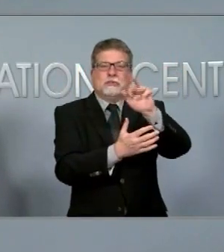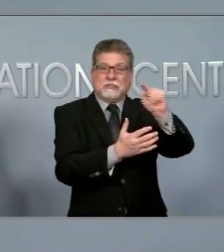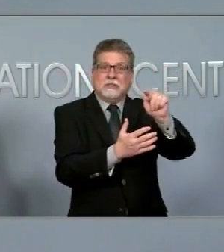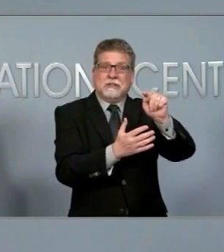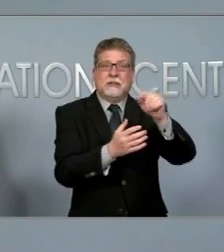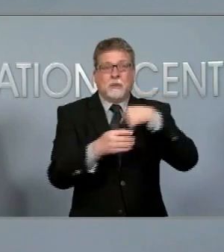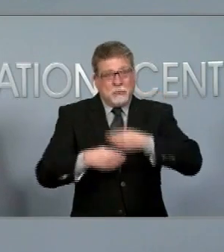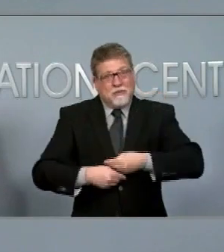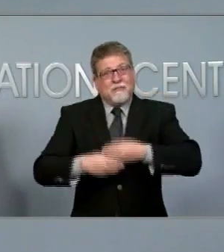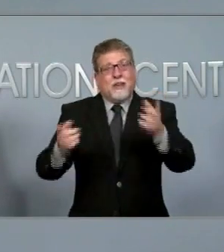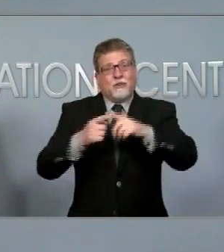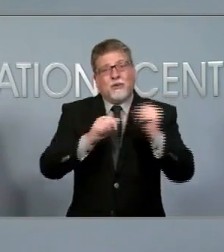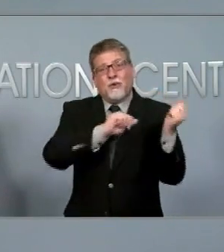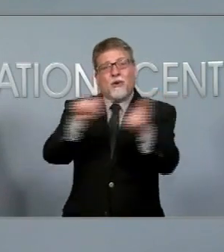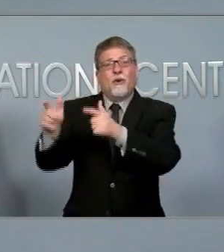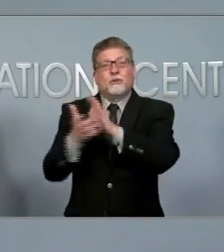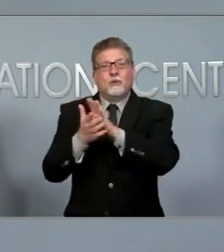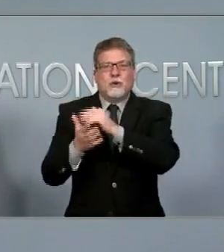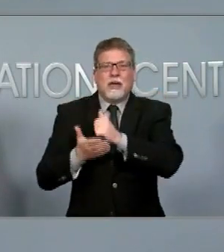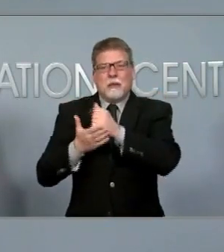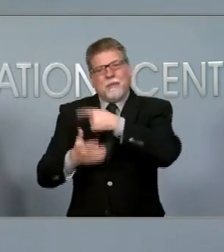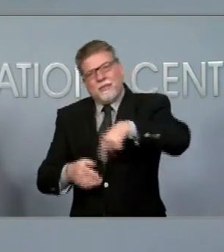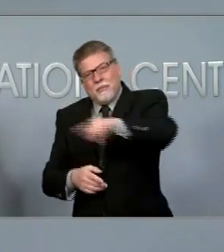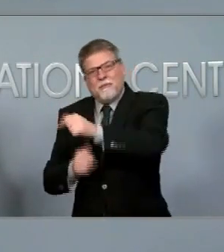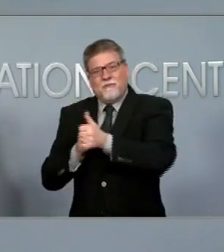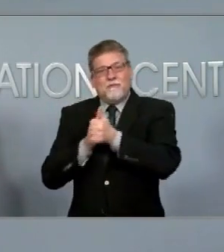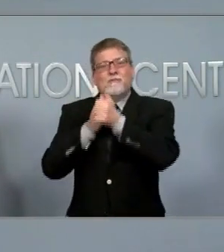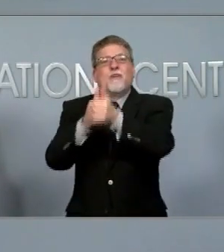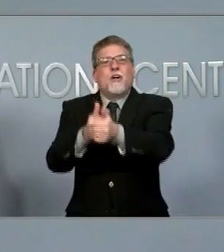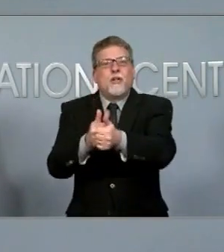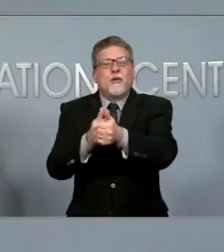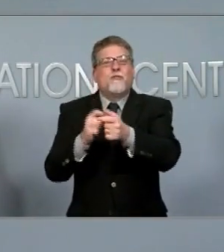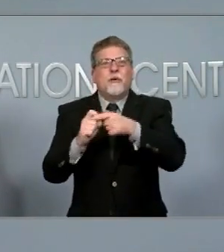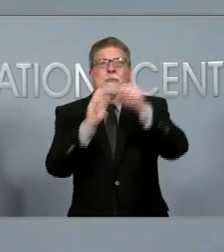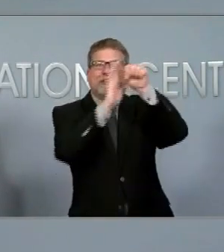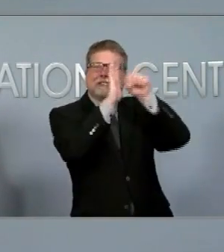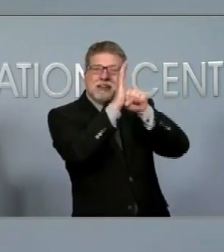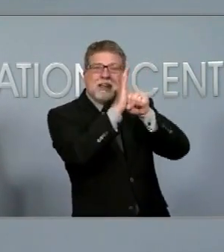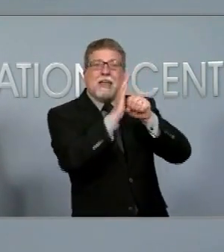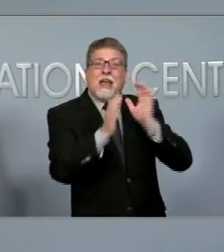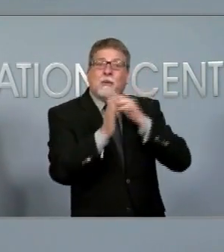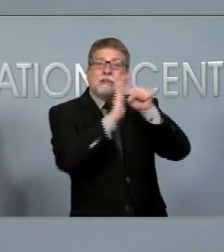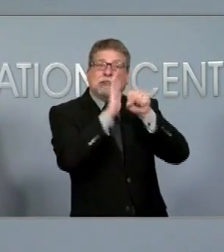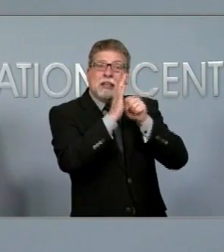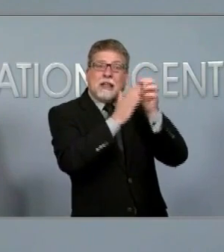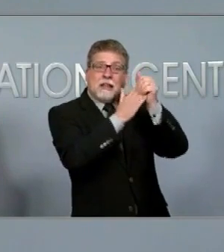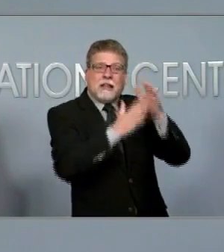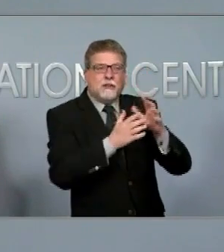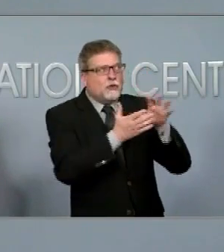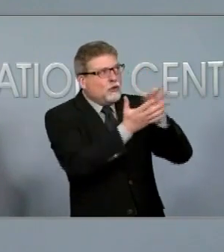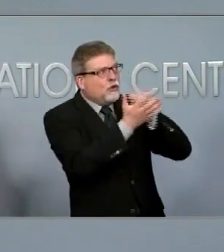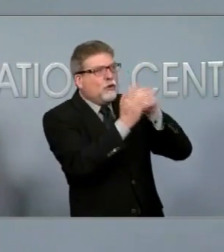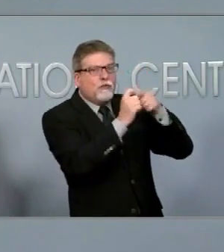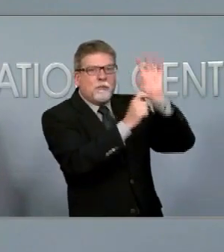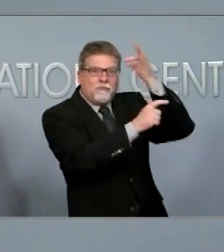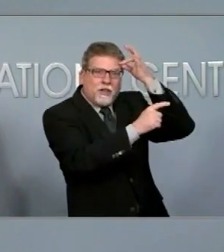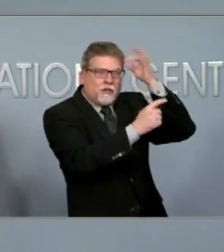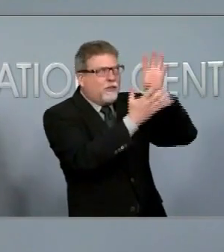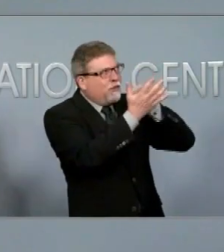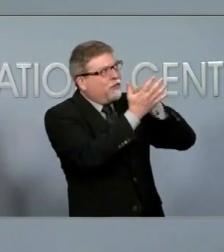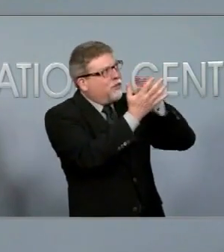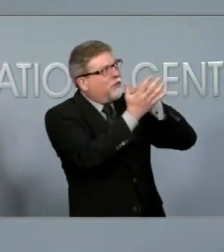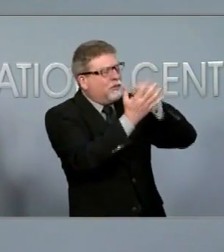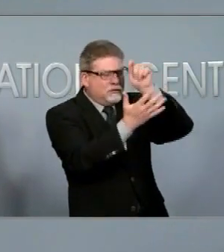it has, in the past, strongly urged mask mandates for the local schools. And that's been